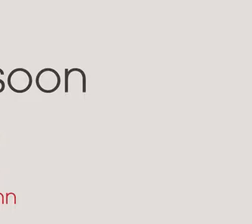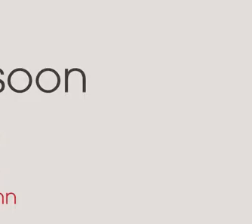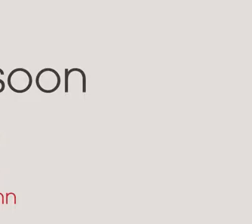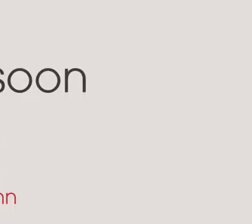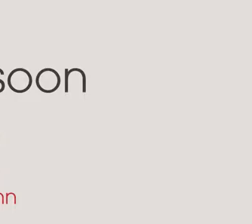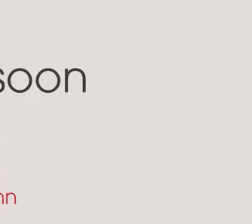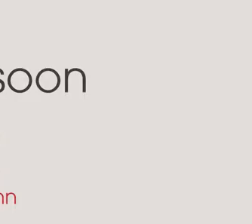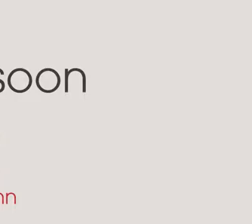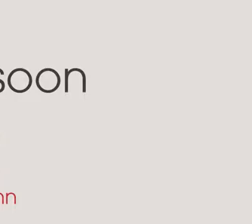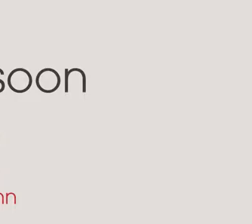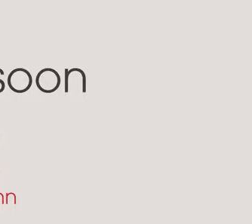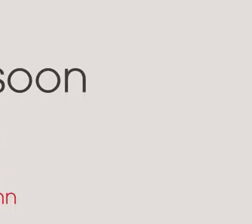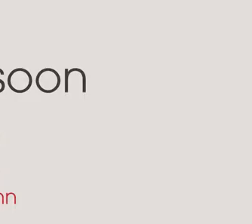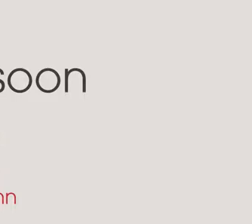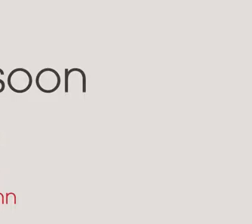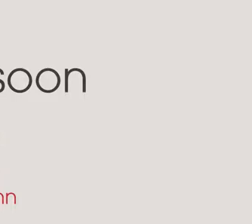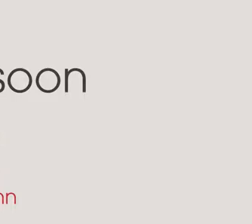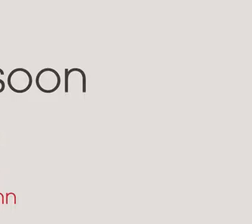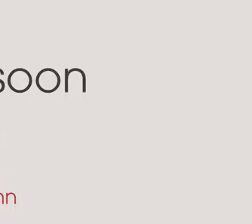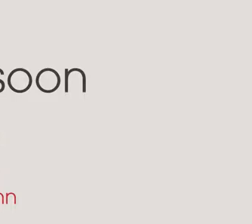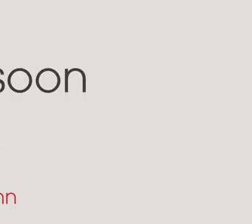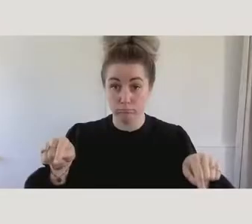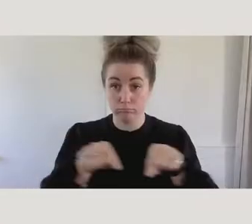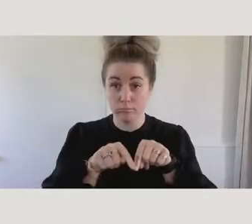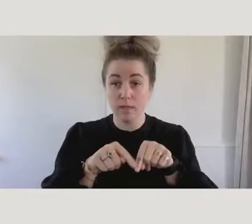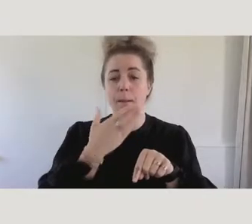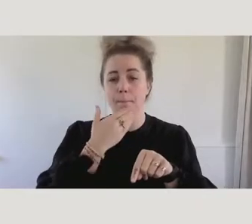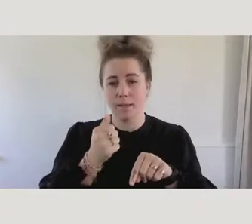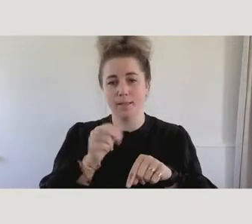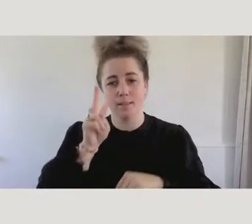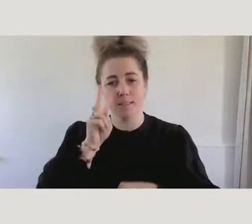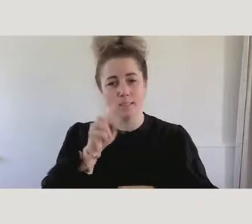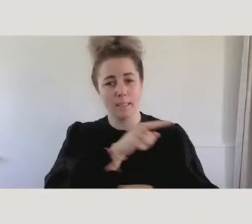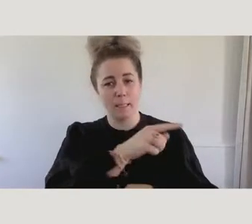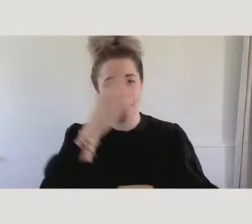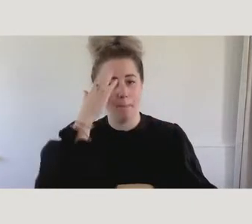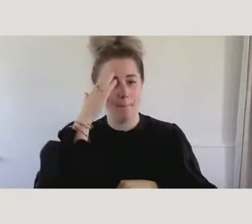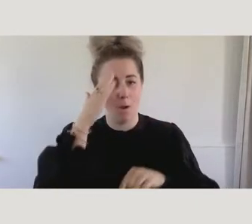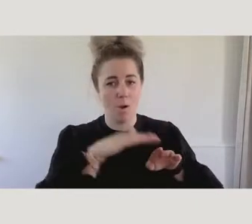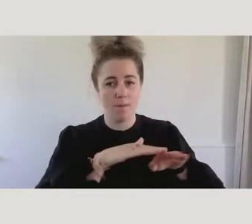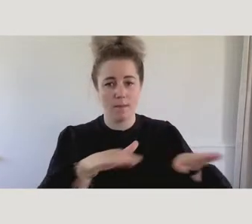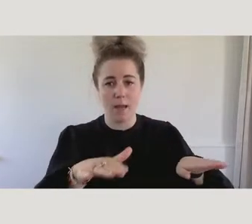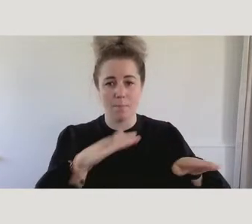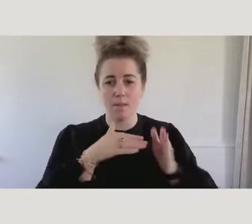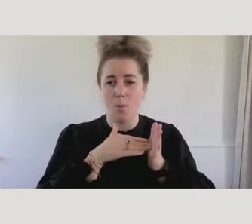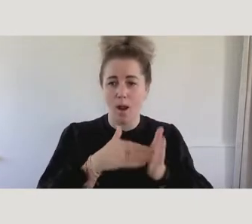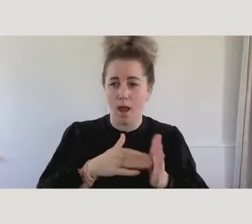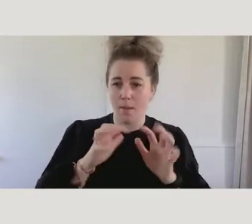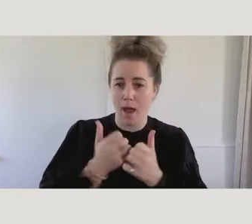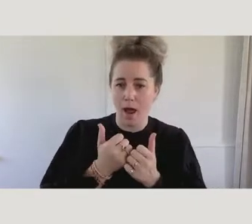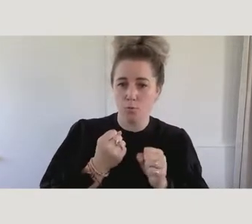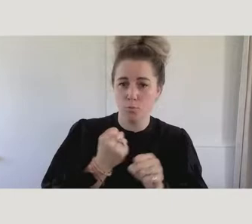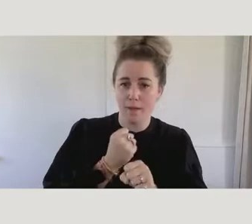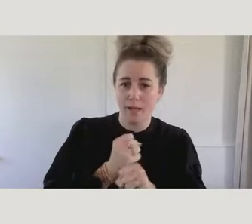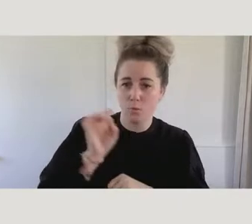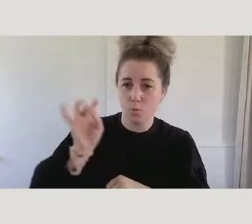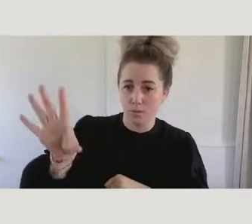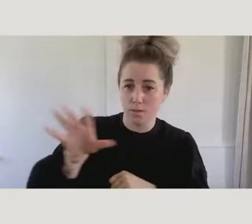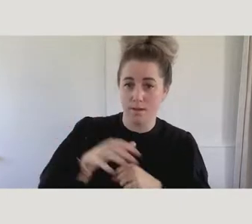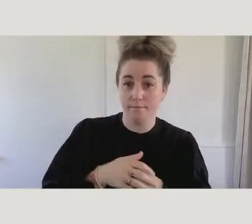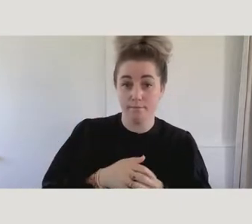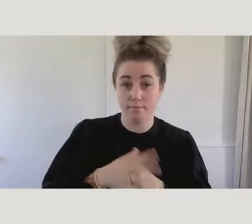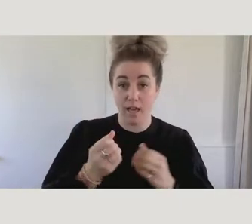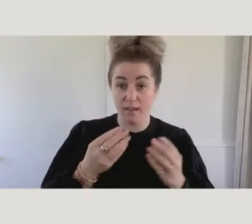an a for our next couple of days please go and see them they will show you how to do it yourself and they have the materials down